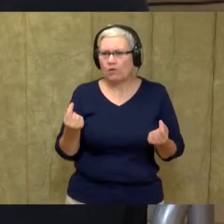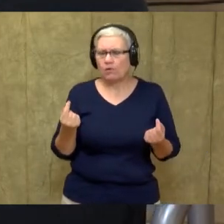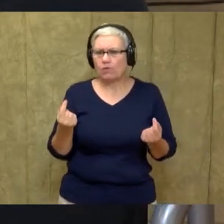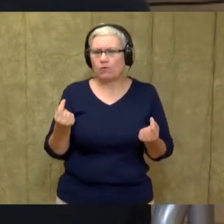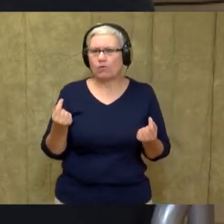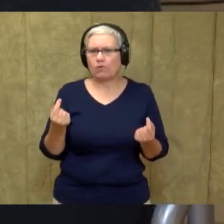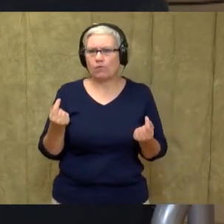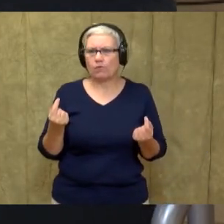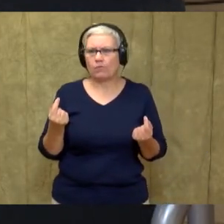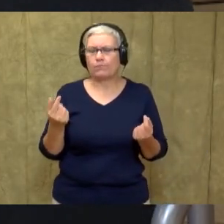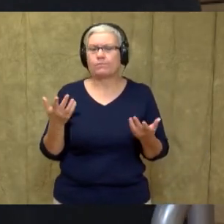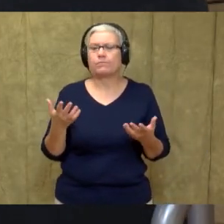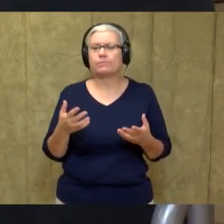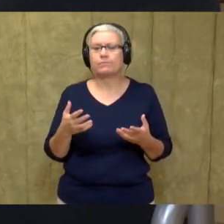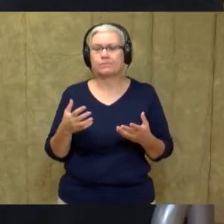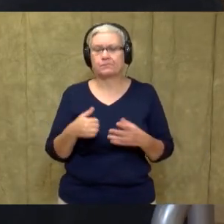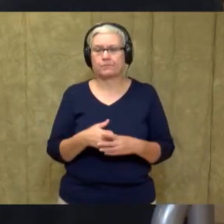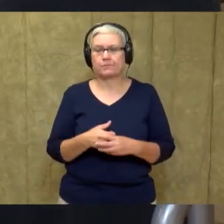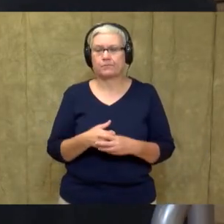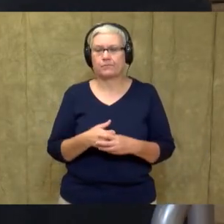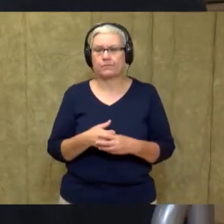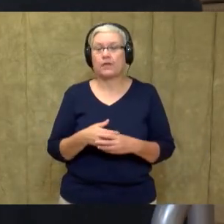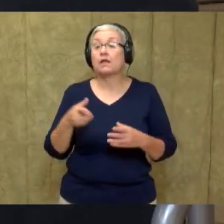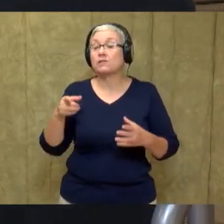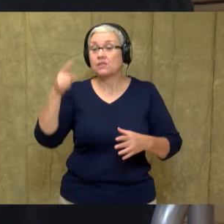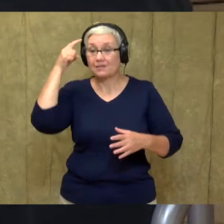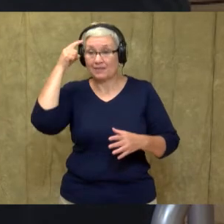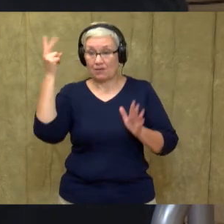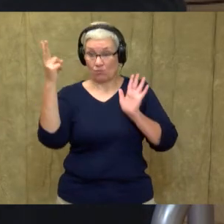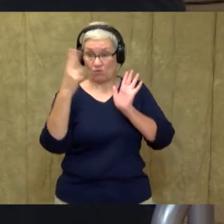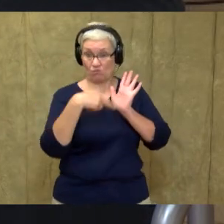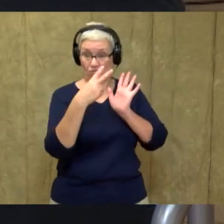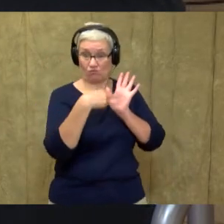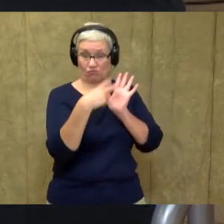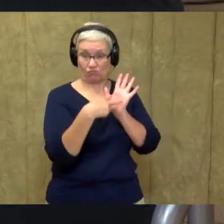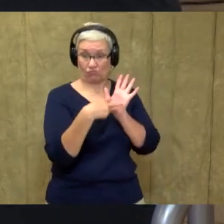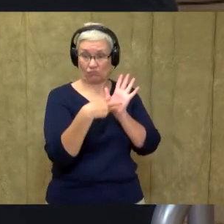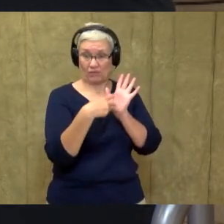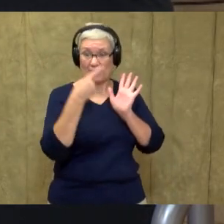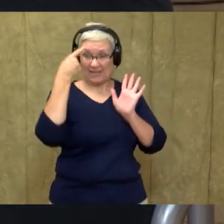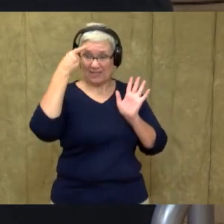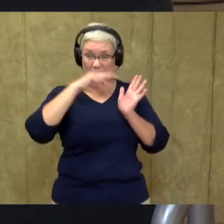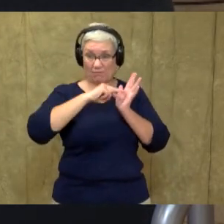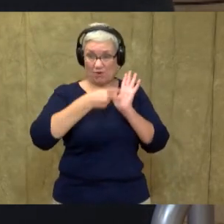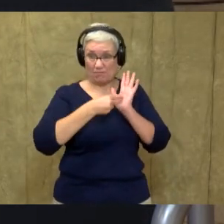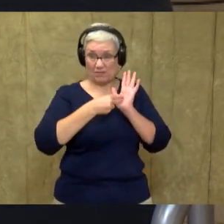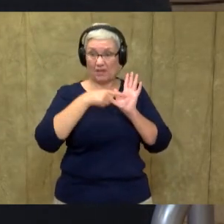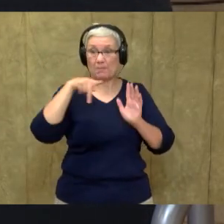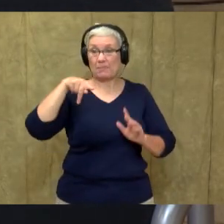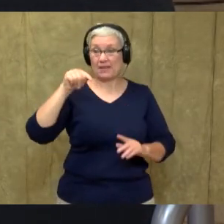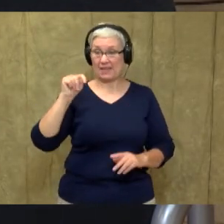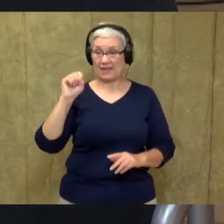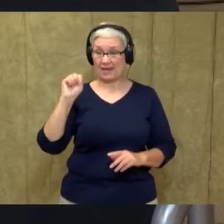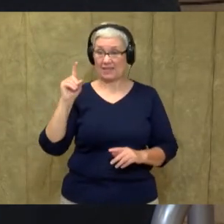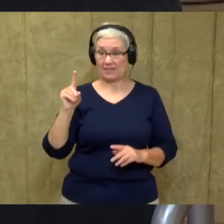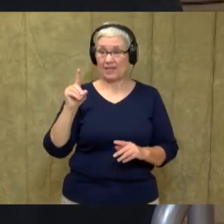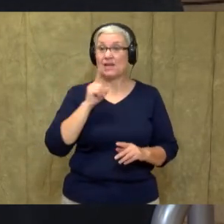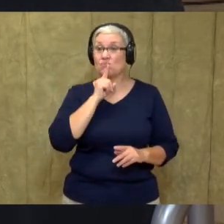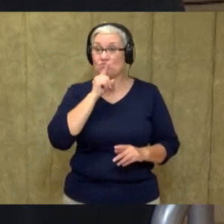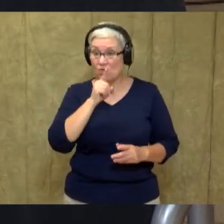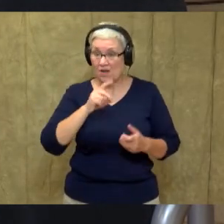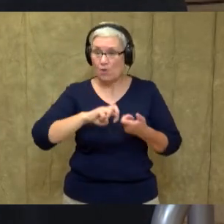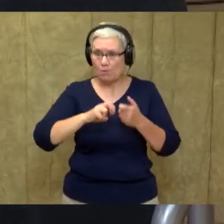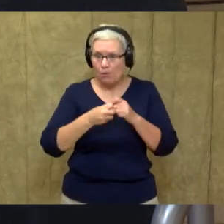think here, like if we were reading this and we know that here his purpose, he's saying here that PTSD is a legitimate